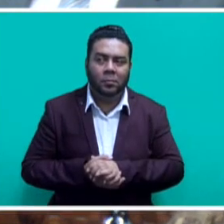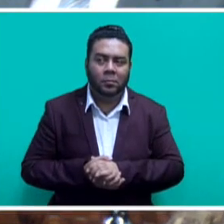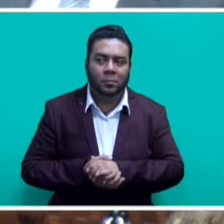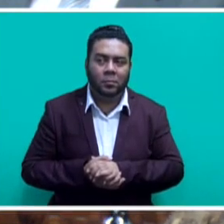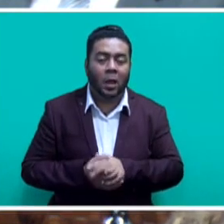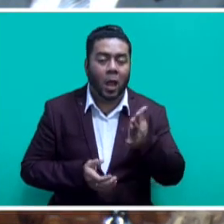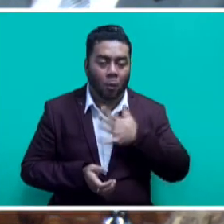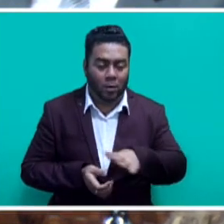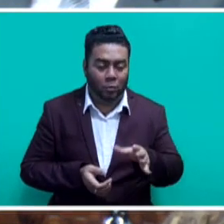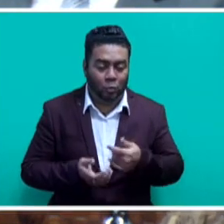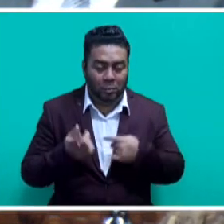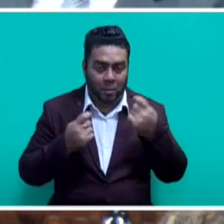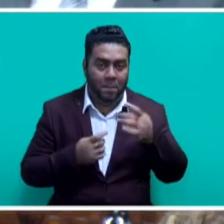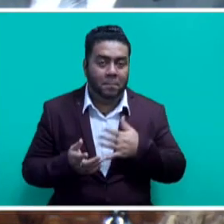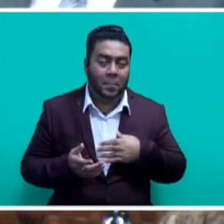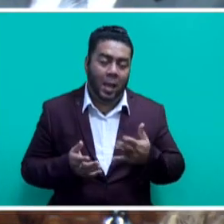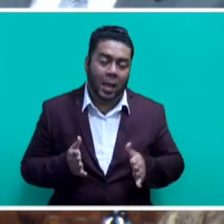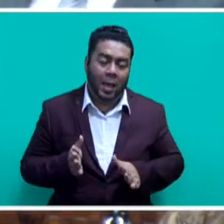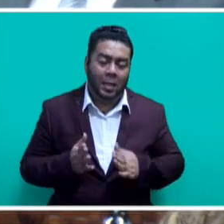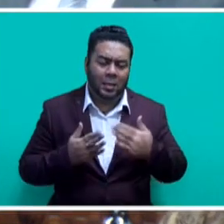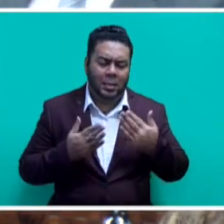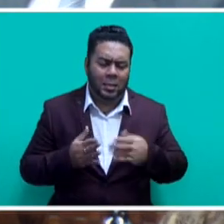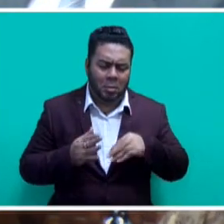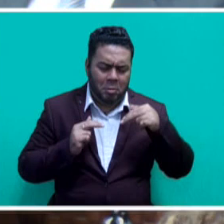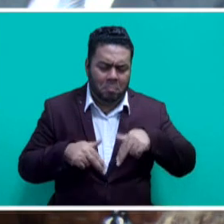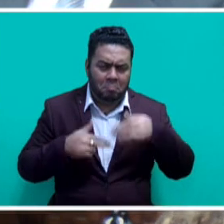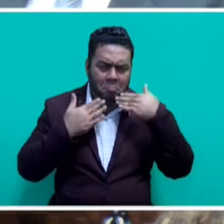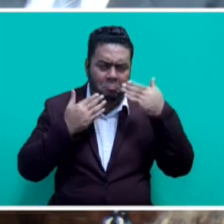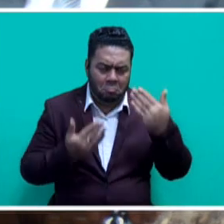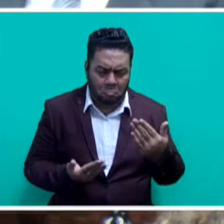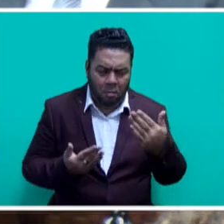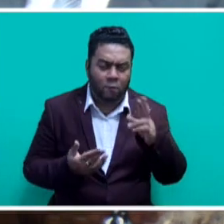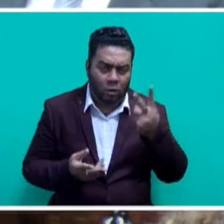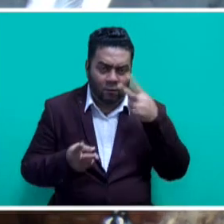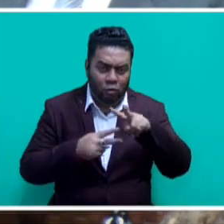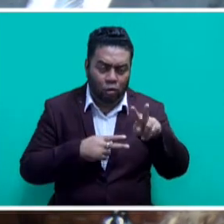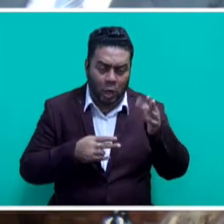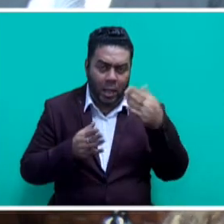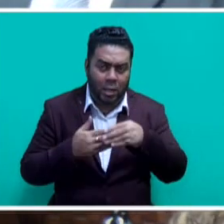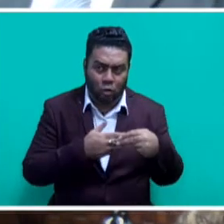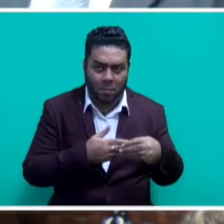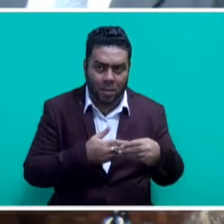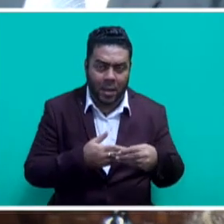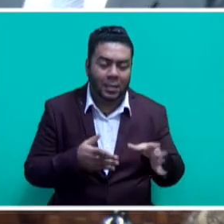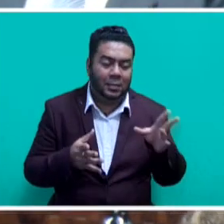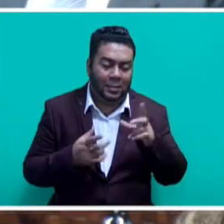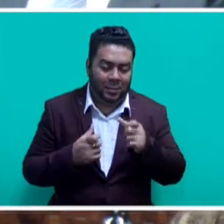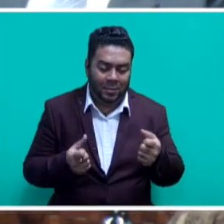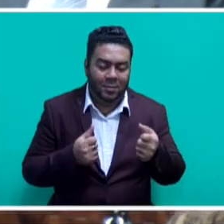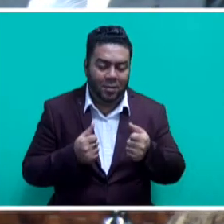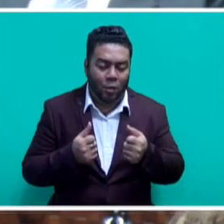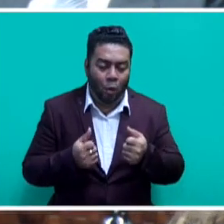I'd like to express my deepest gratitude to the Honourable Prime Minister for his visionary leadership and